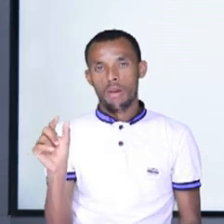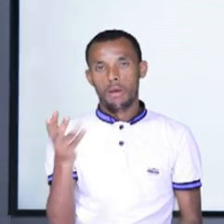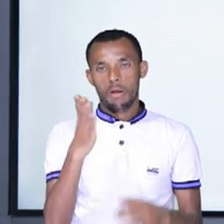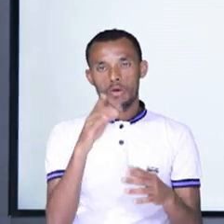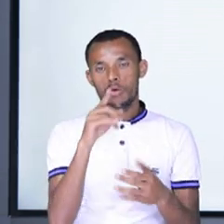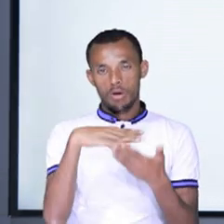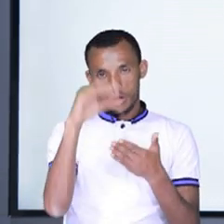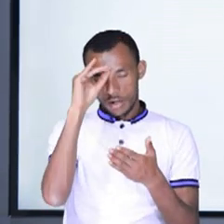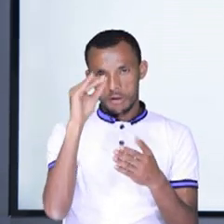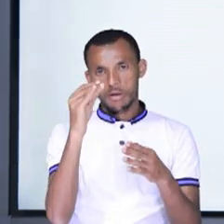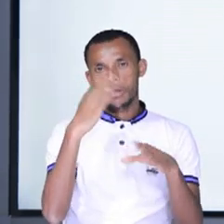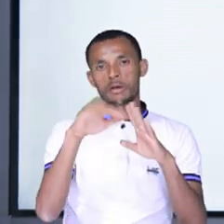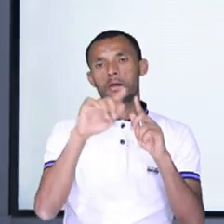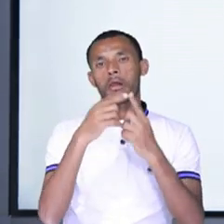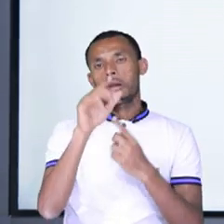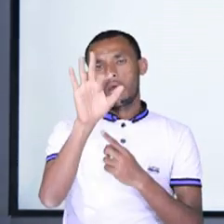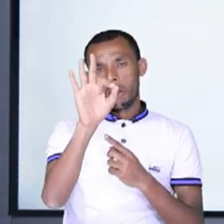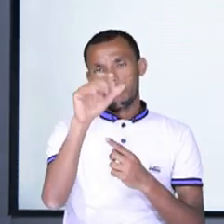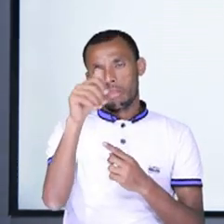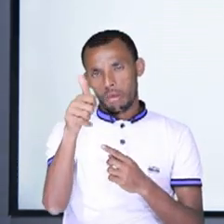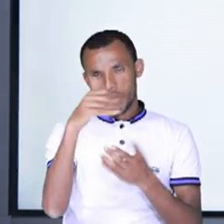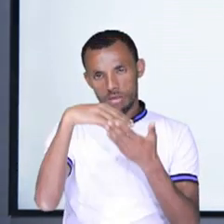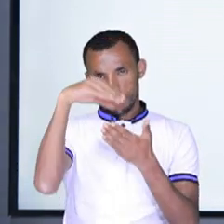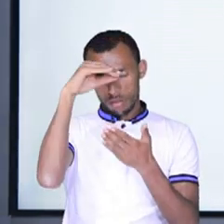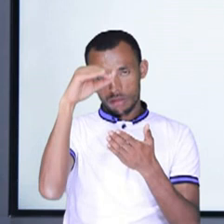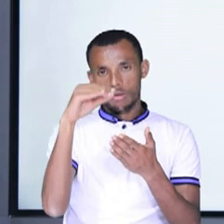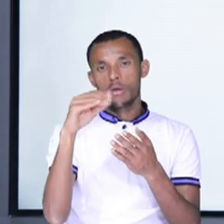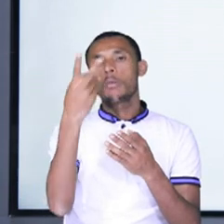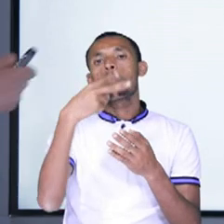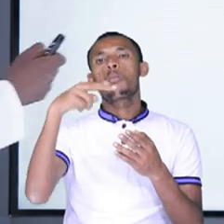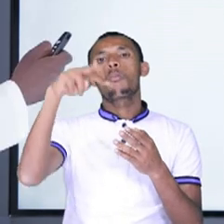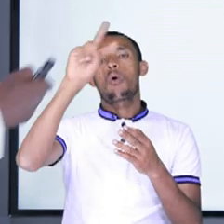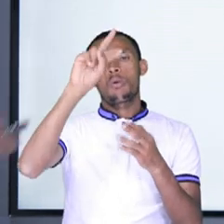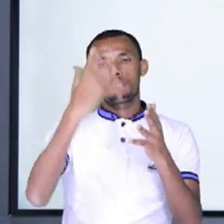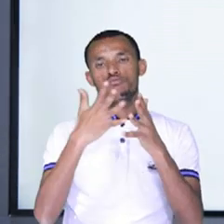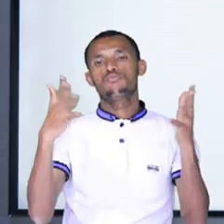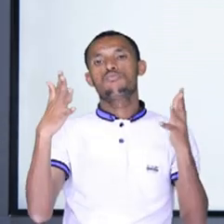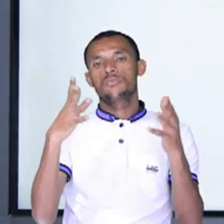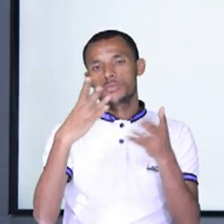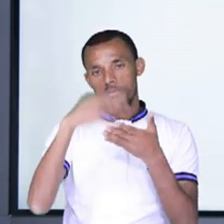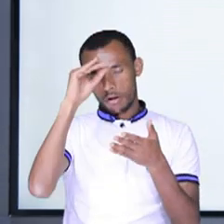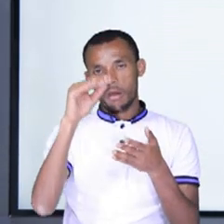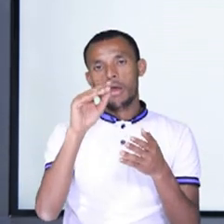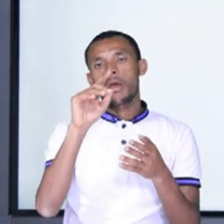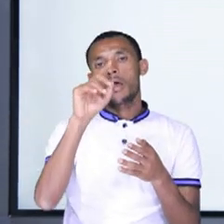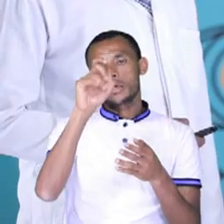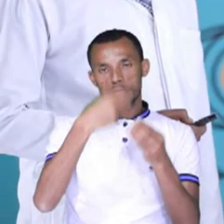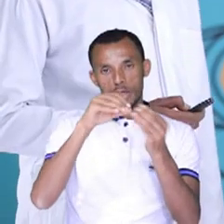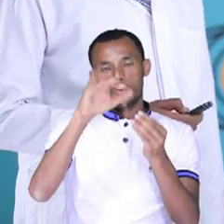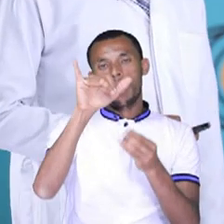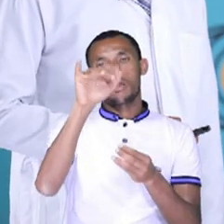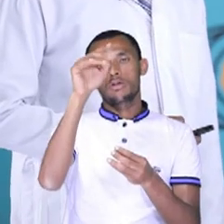grade 9 and 10 you have learned how to expand powers. X plus y squared,